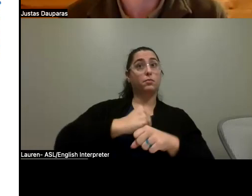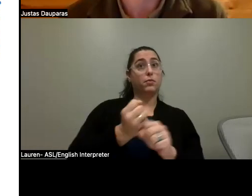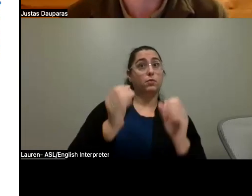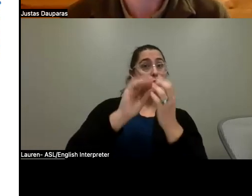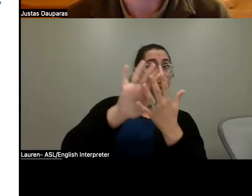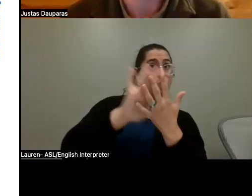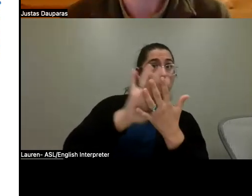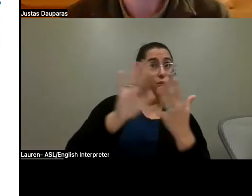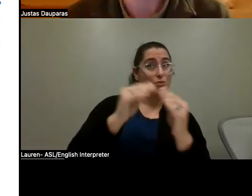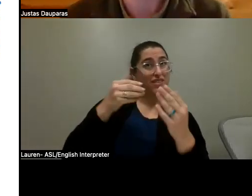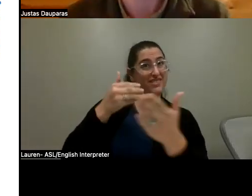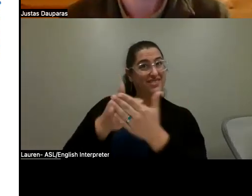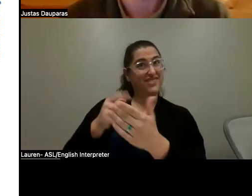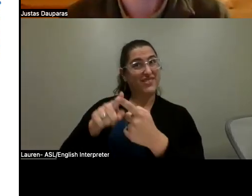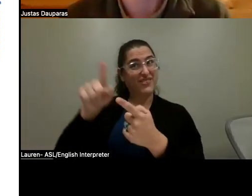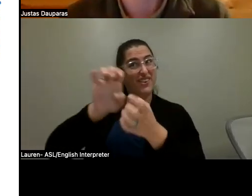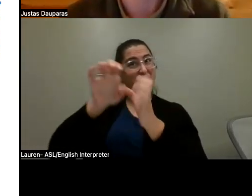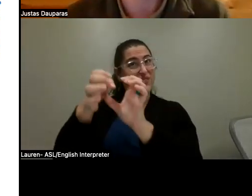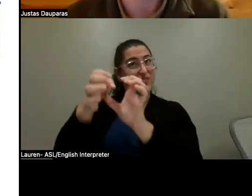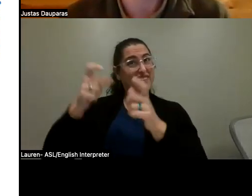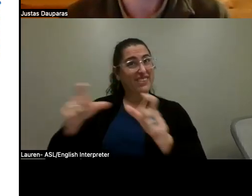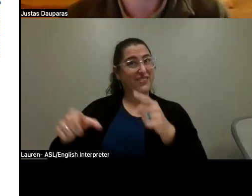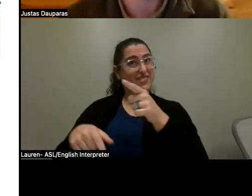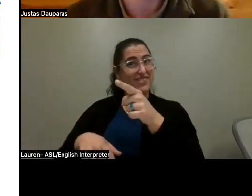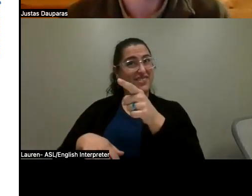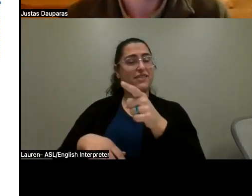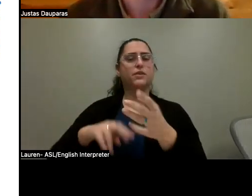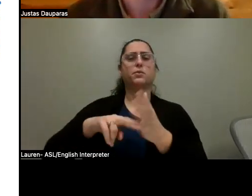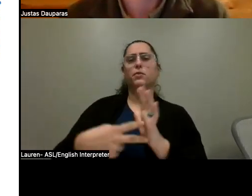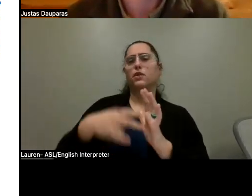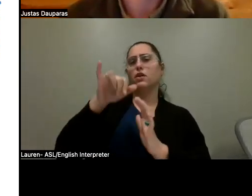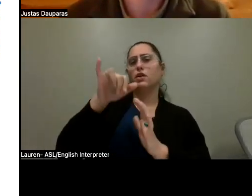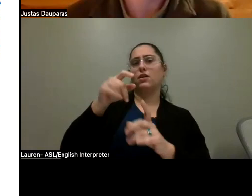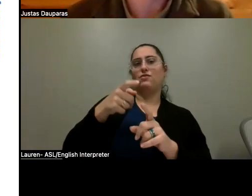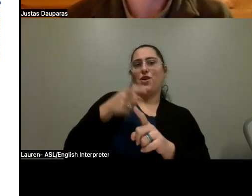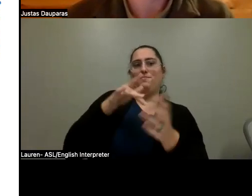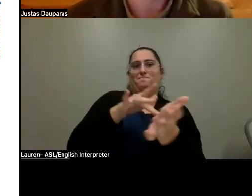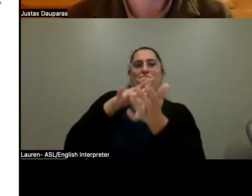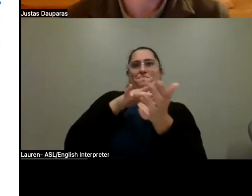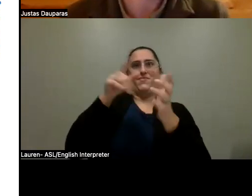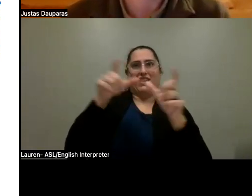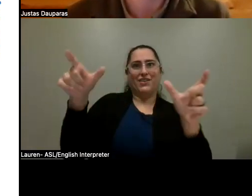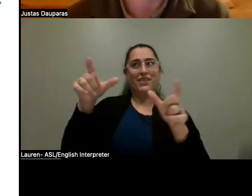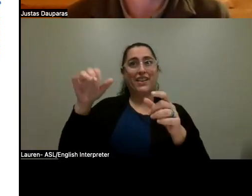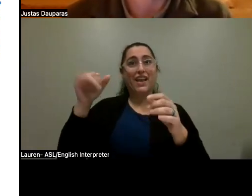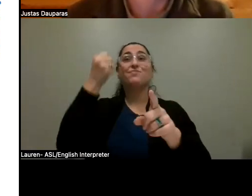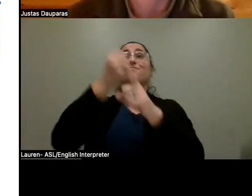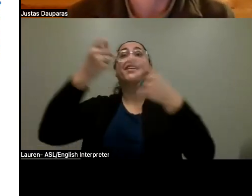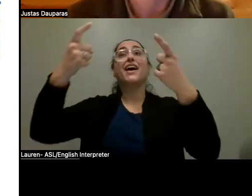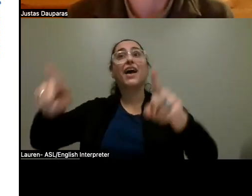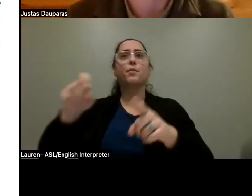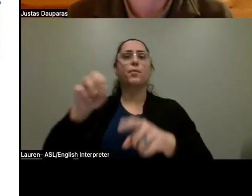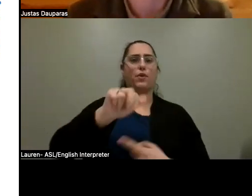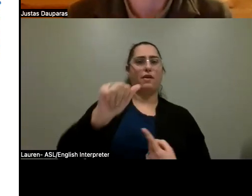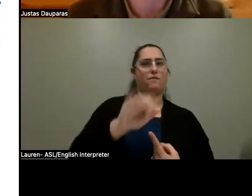the PSSM sequences. So we can think of this more of the consensus-like sequence. And I don't know whether it's just a coincidence or AlphaFold is